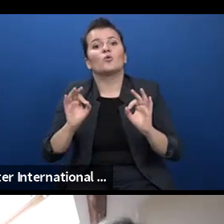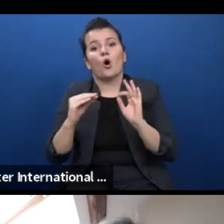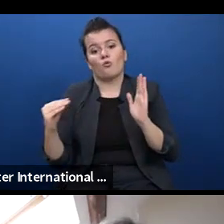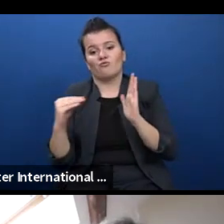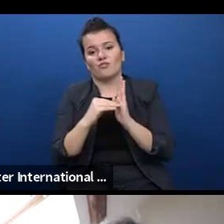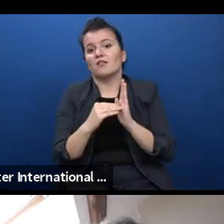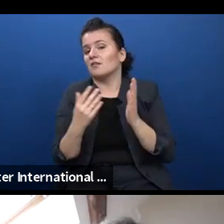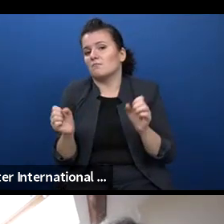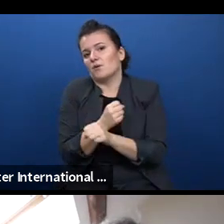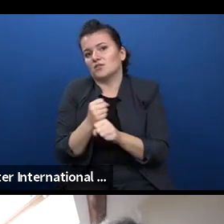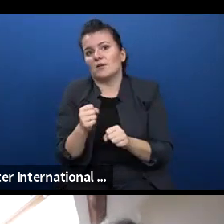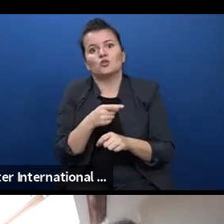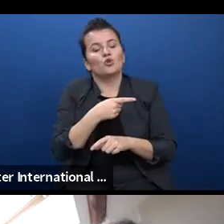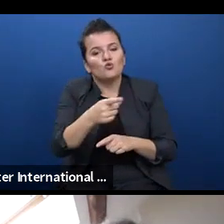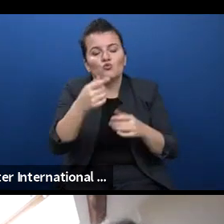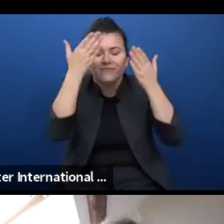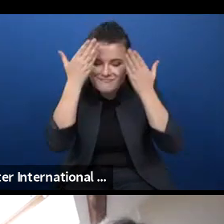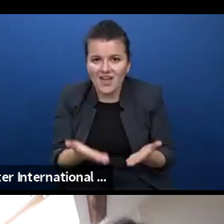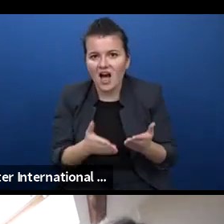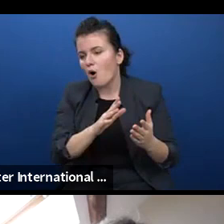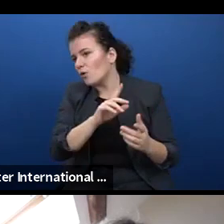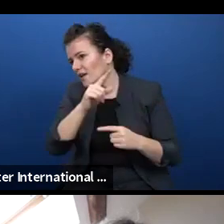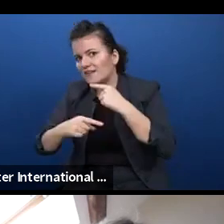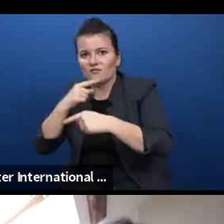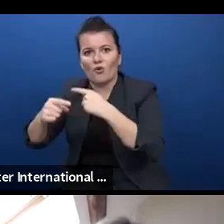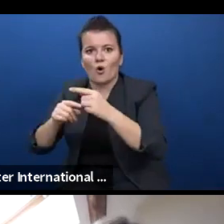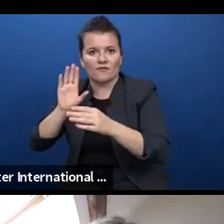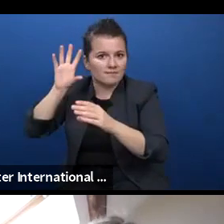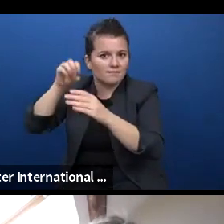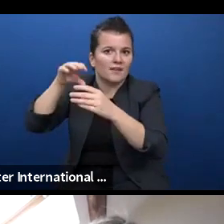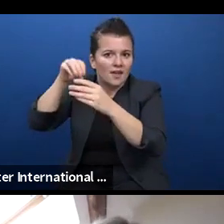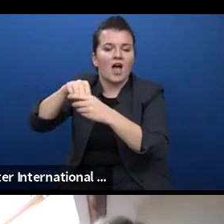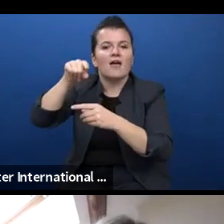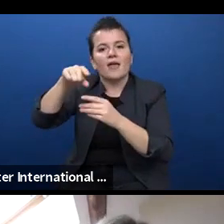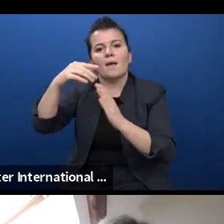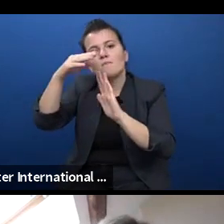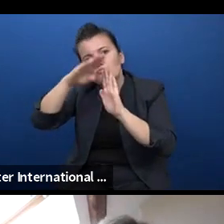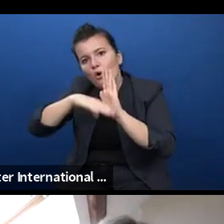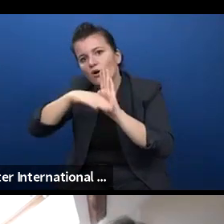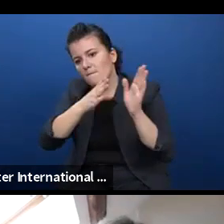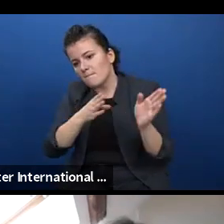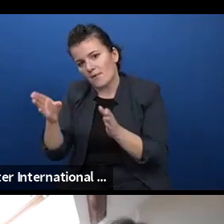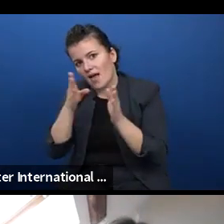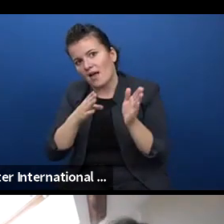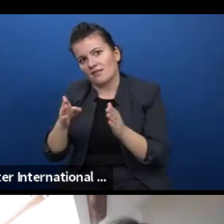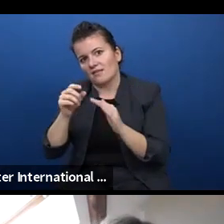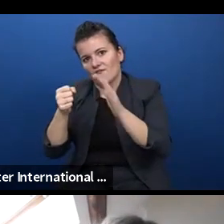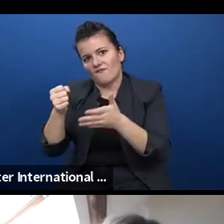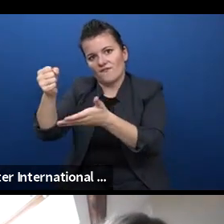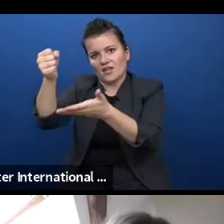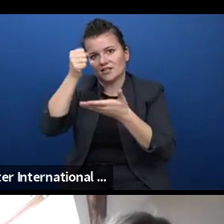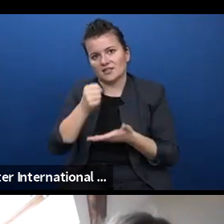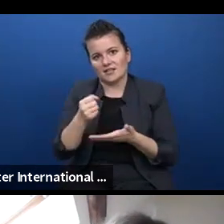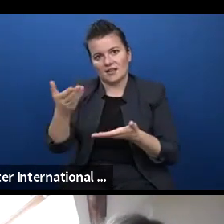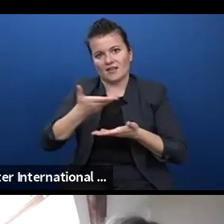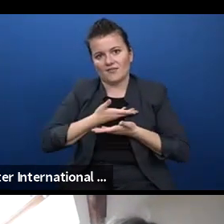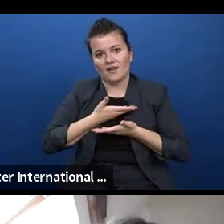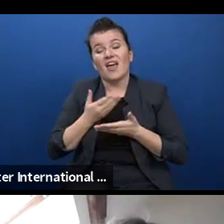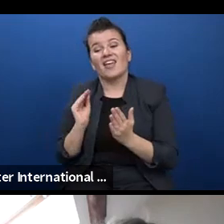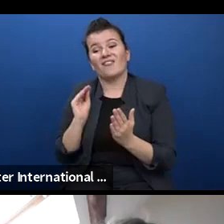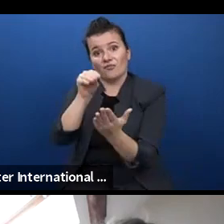involved right now into the political process of programming those funds. And that's where I'll leave it away. Thank you. Thank you very